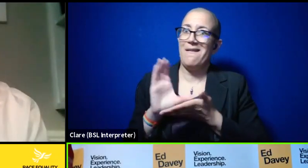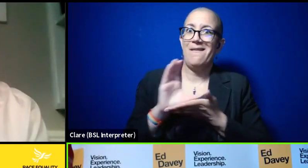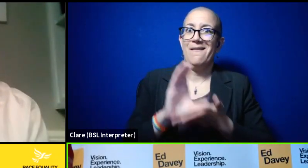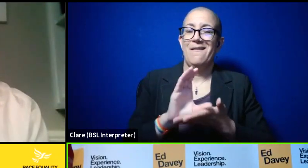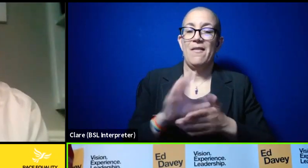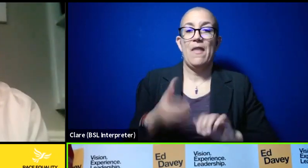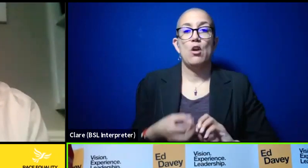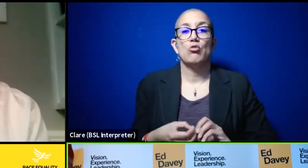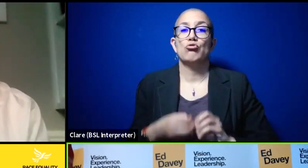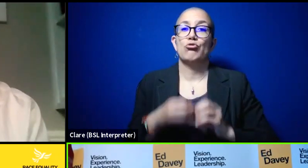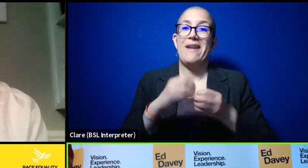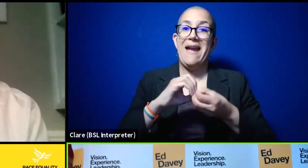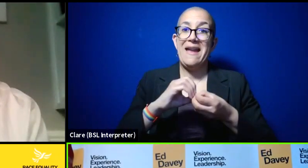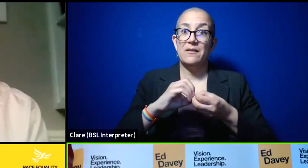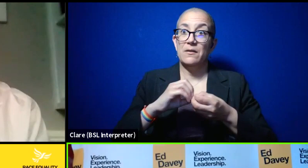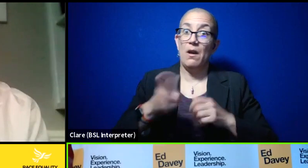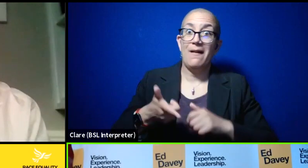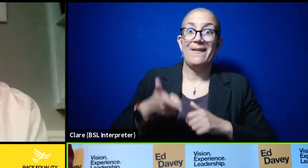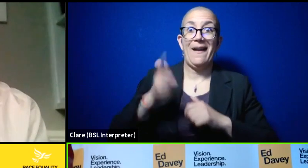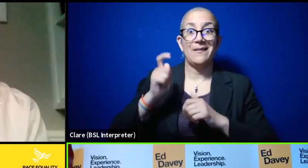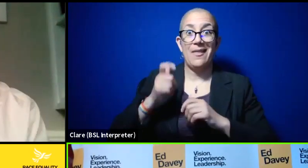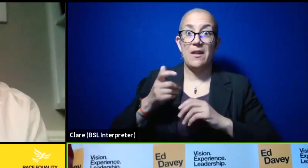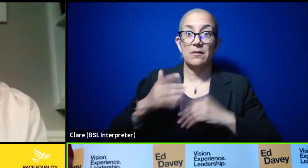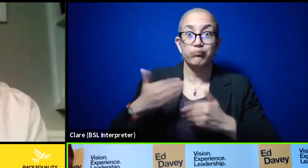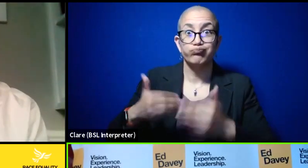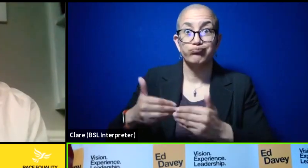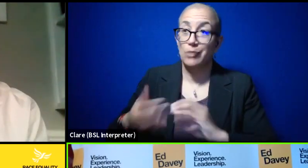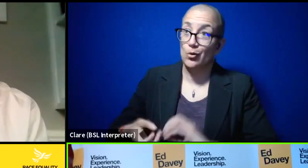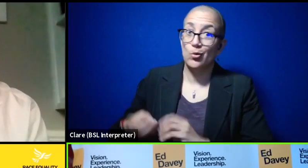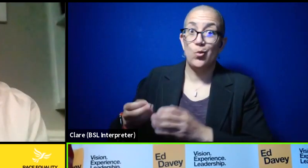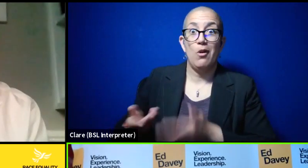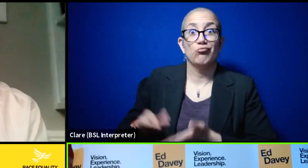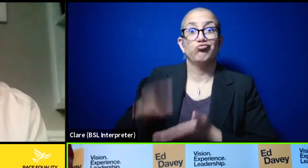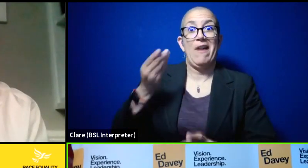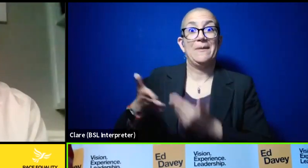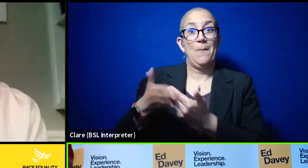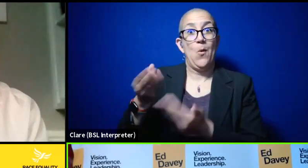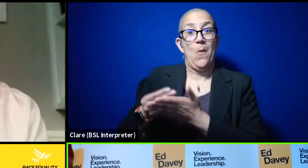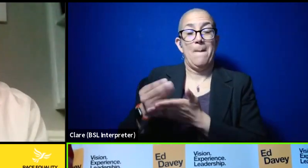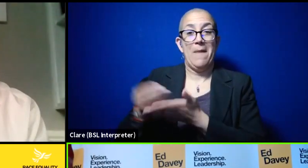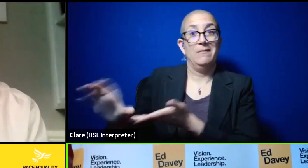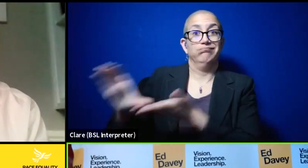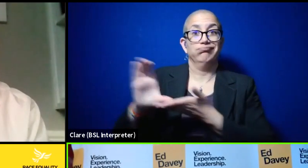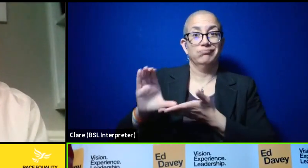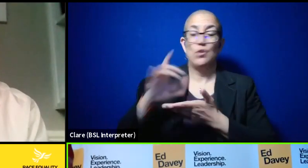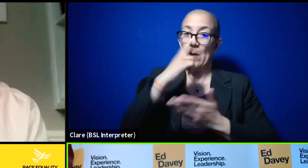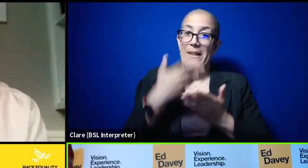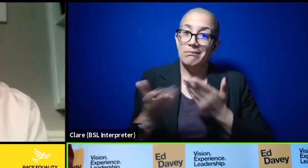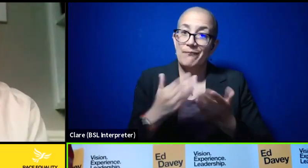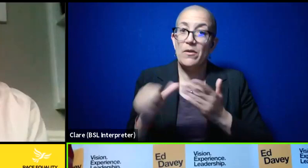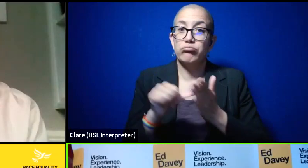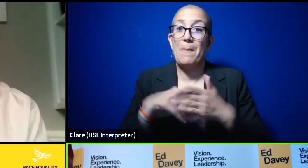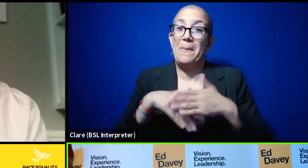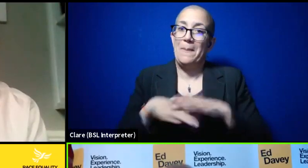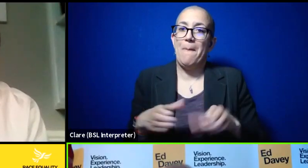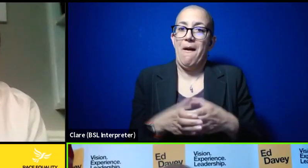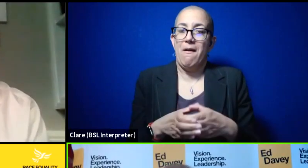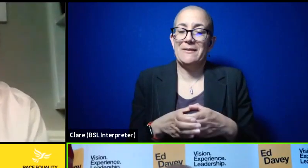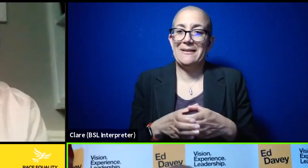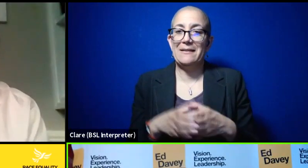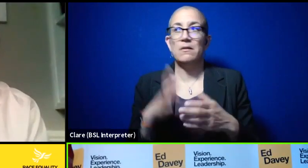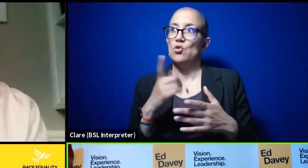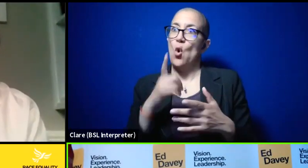for raising more money, so we can really attack this problem in our party. So that's the way I would approach it, in a sort of positive,